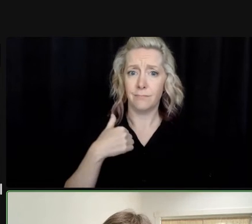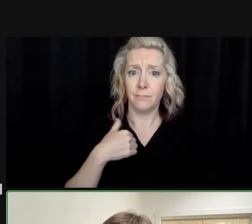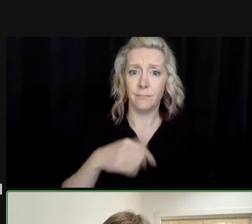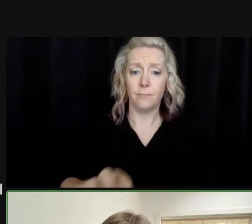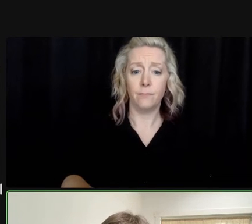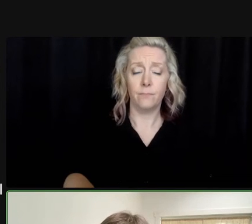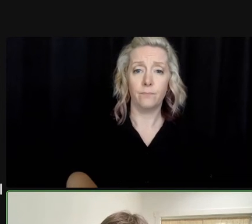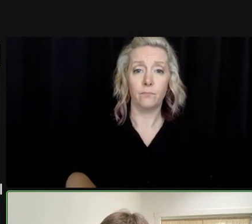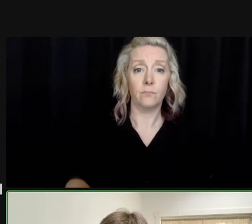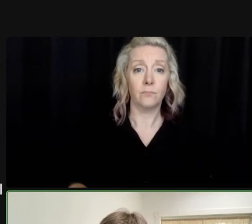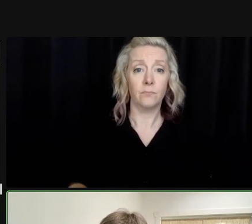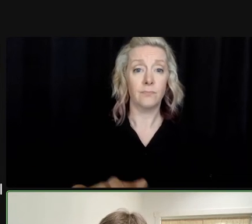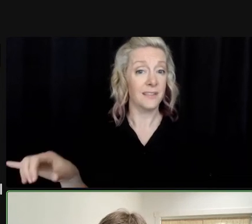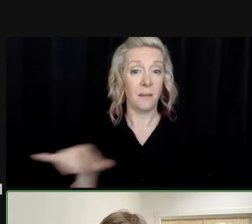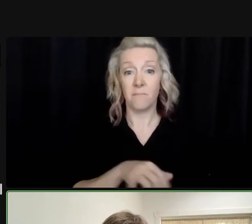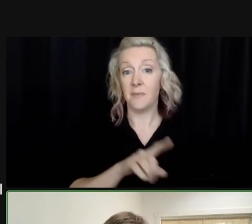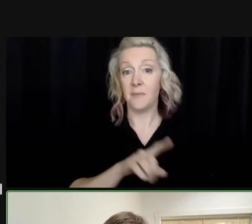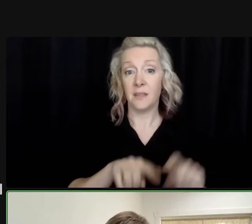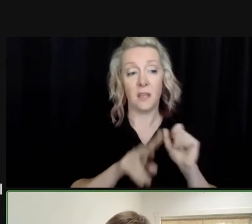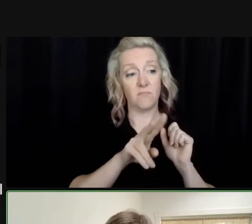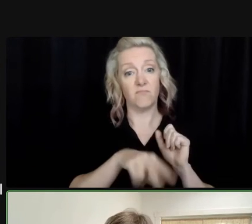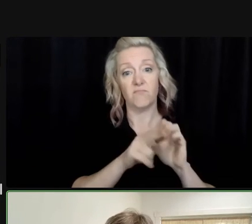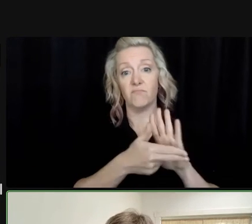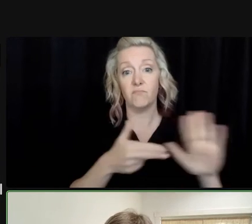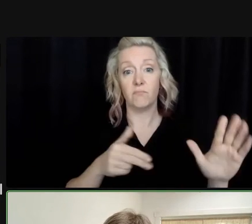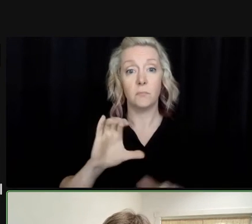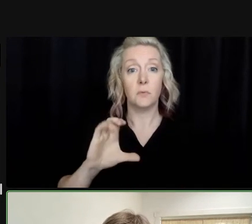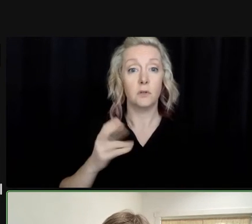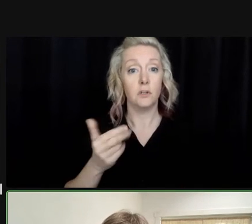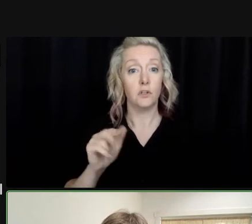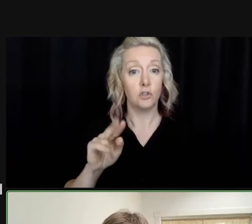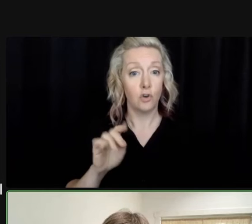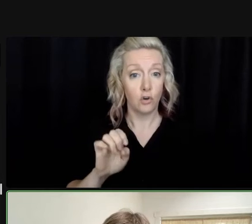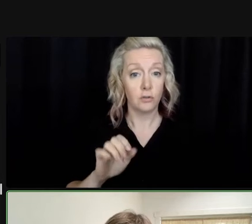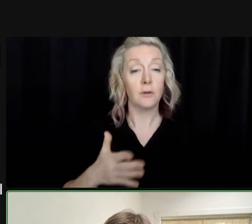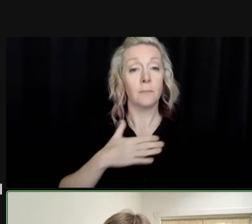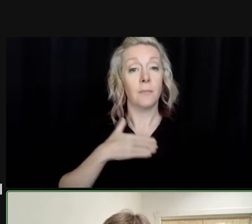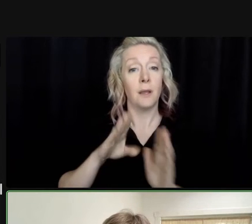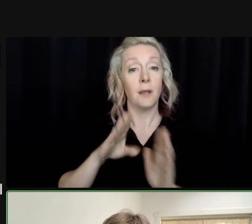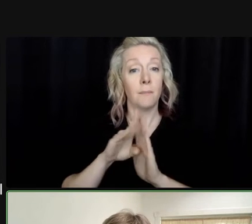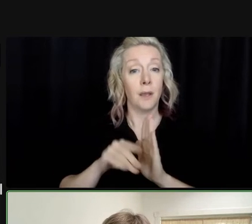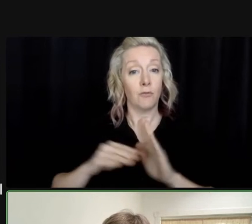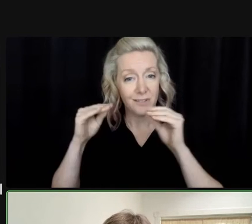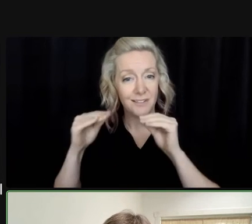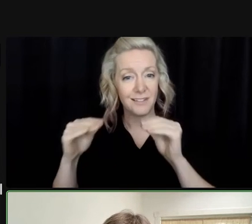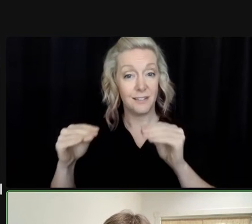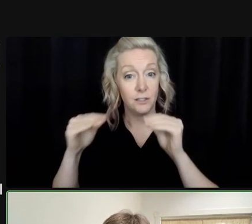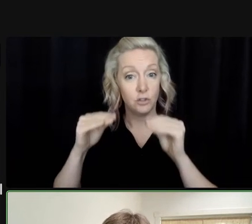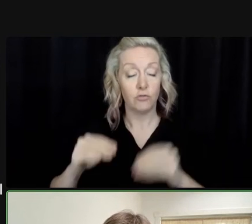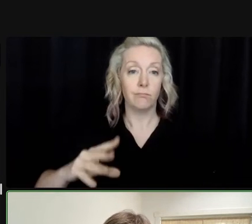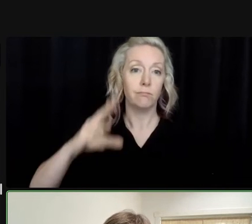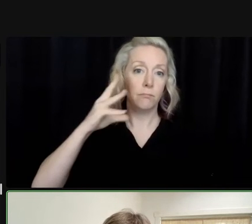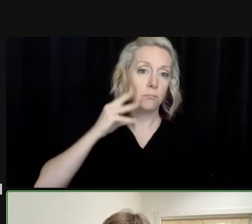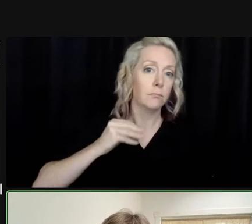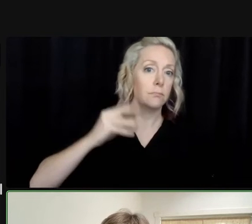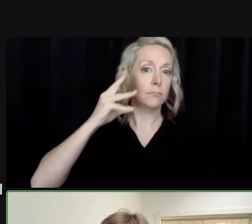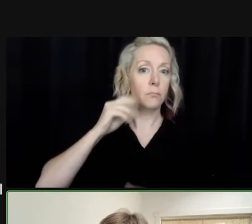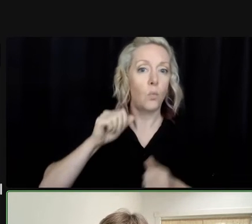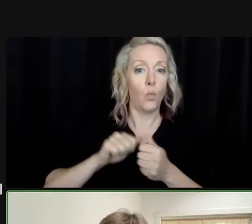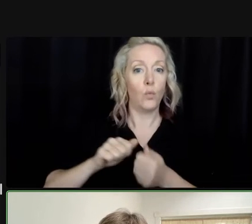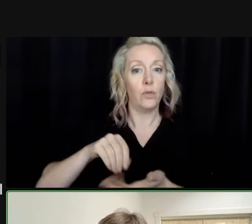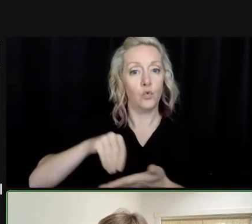or a medical diagnosis of Charge syndrome. So I'm an educator who has had a lot of experience working with children with